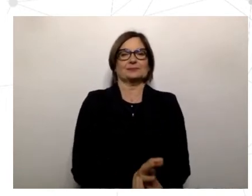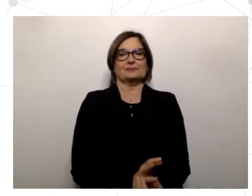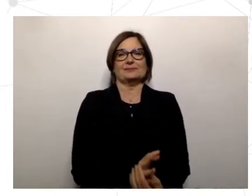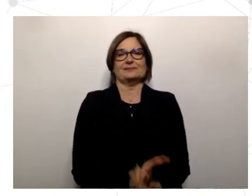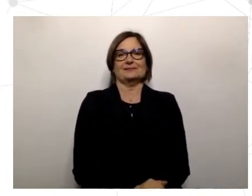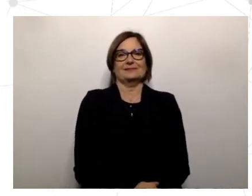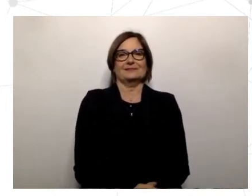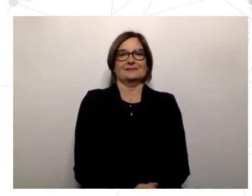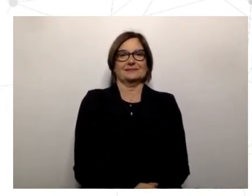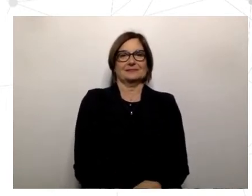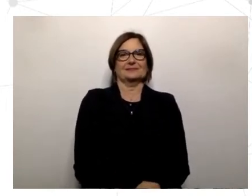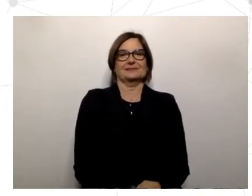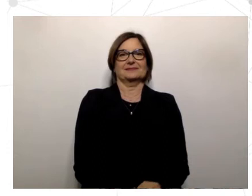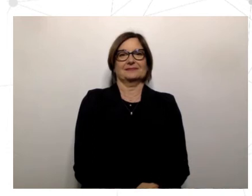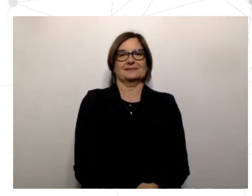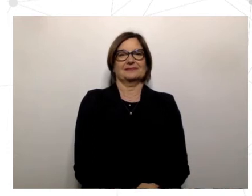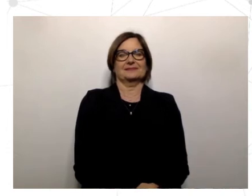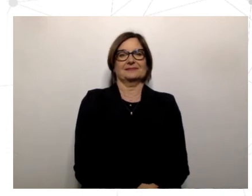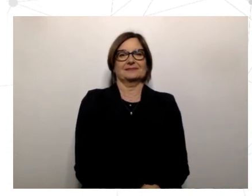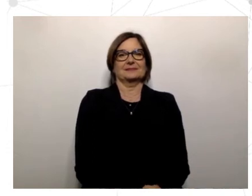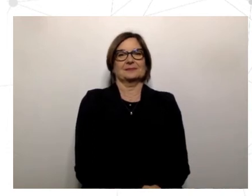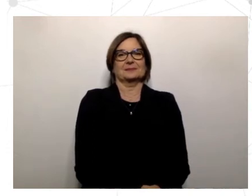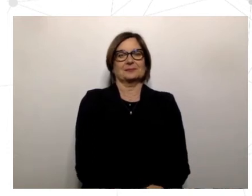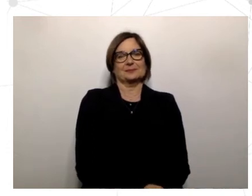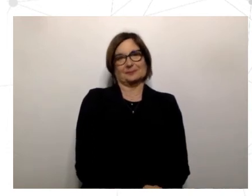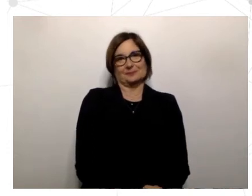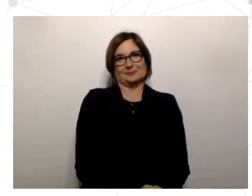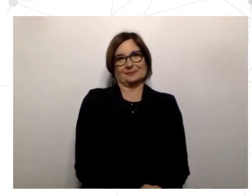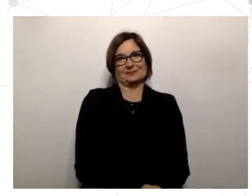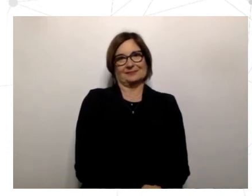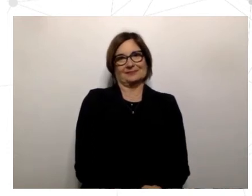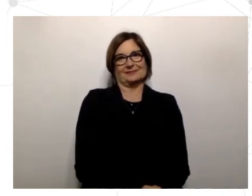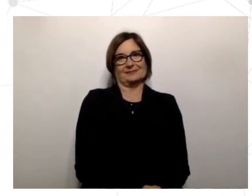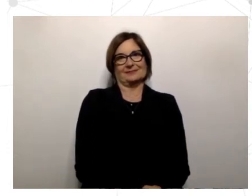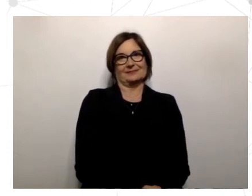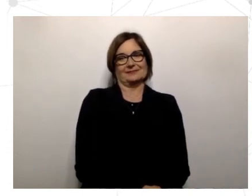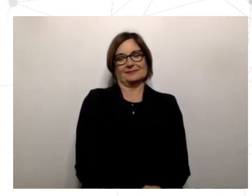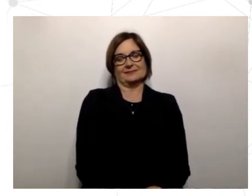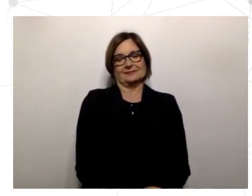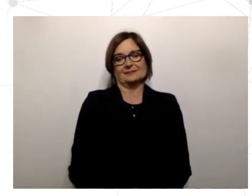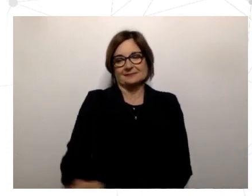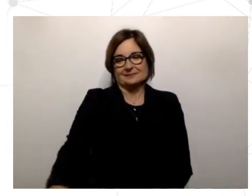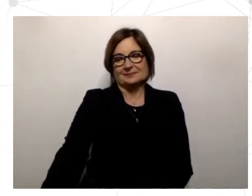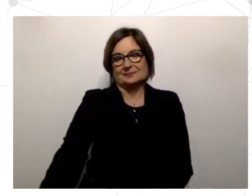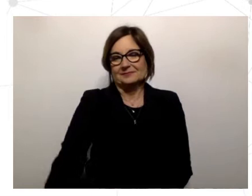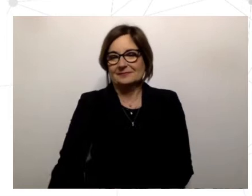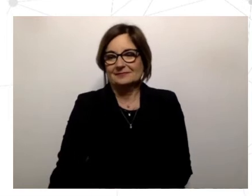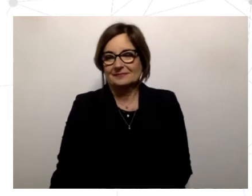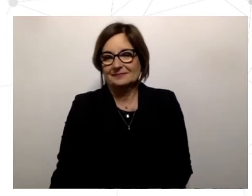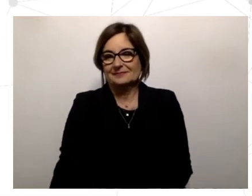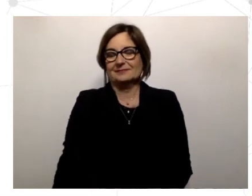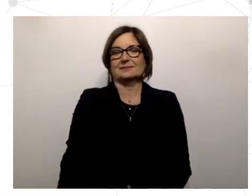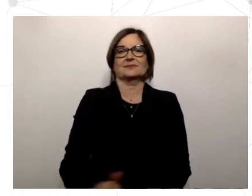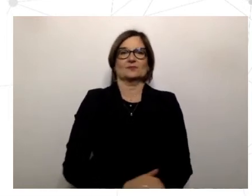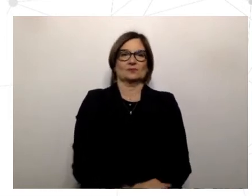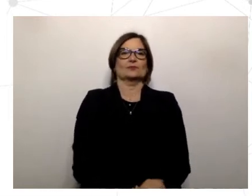glad, so happy about this piece of news that he really can't express how much he is so